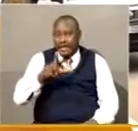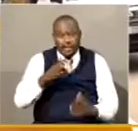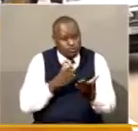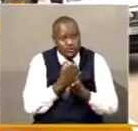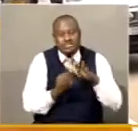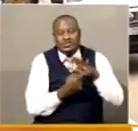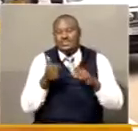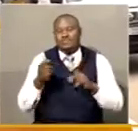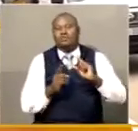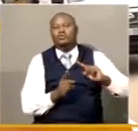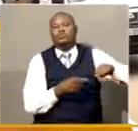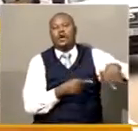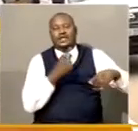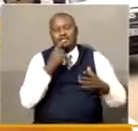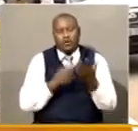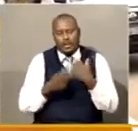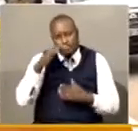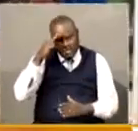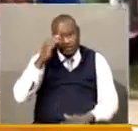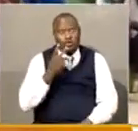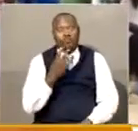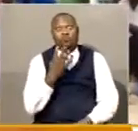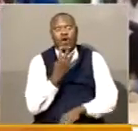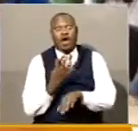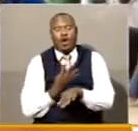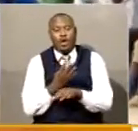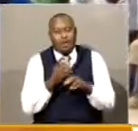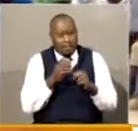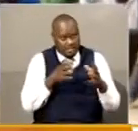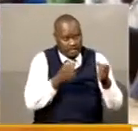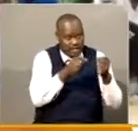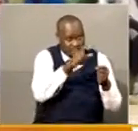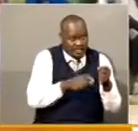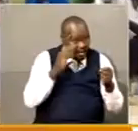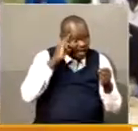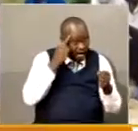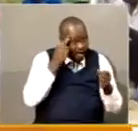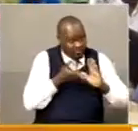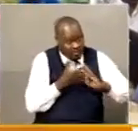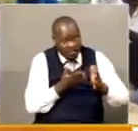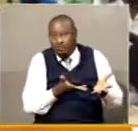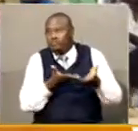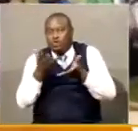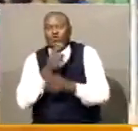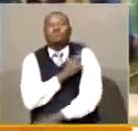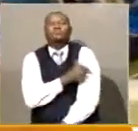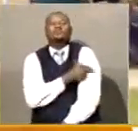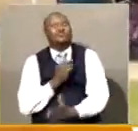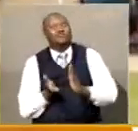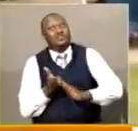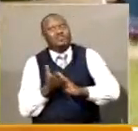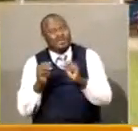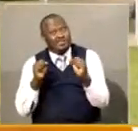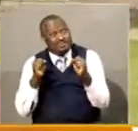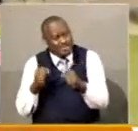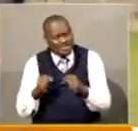ground by requiring police to, within 24 hours, present the presumed mentally ill persons for medical examination,